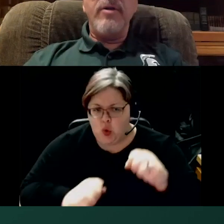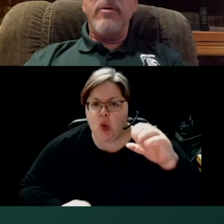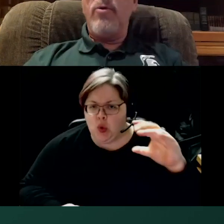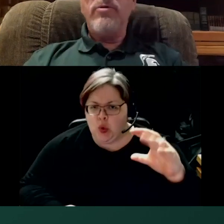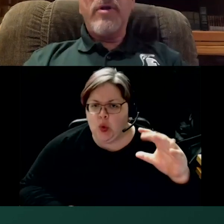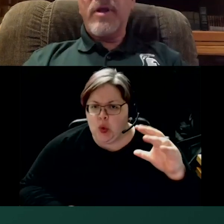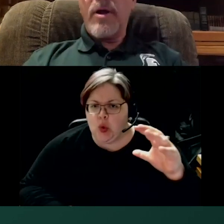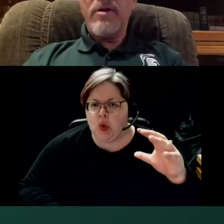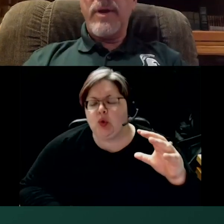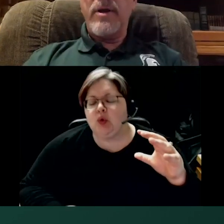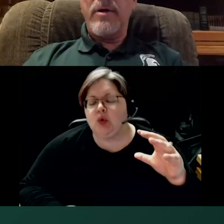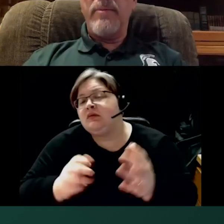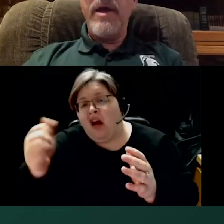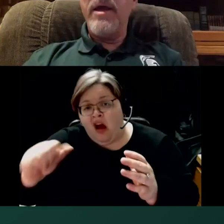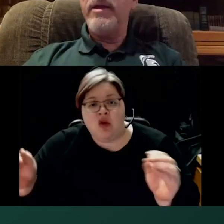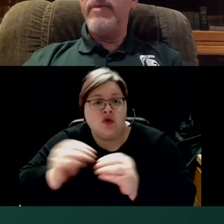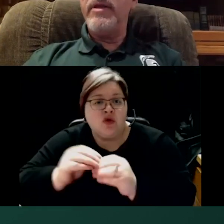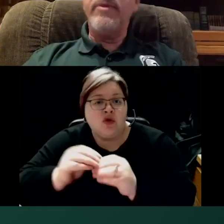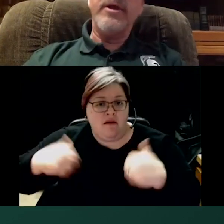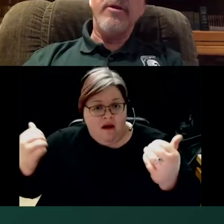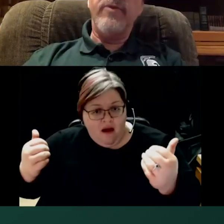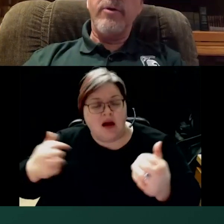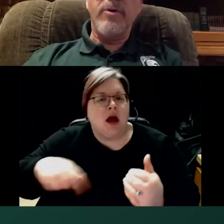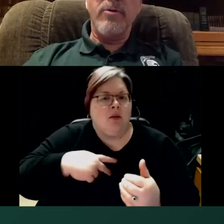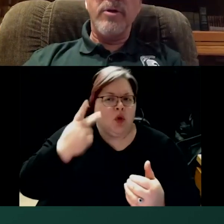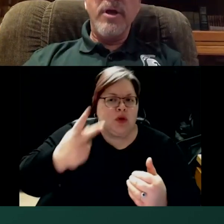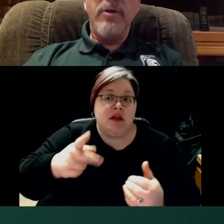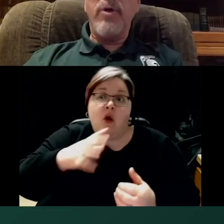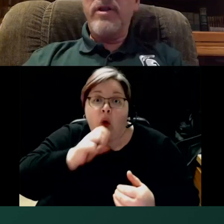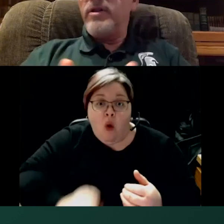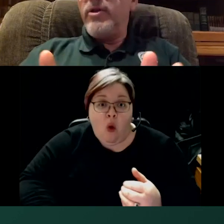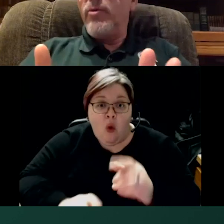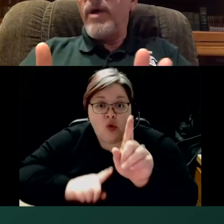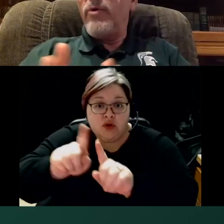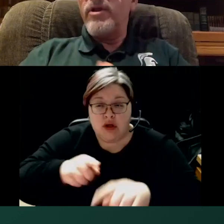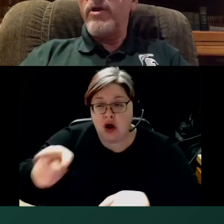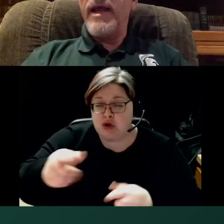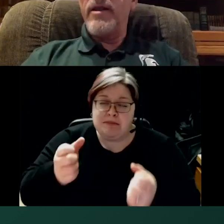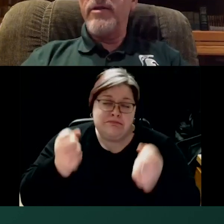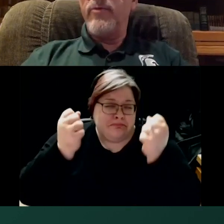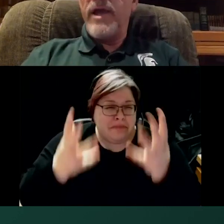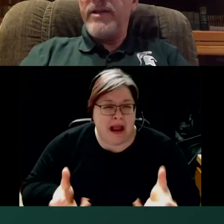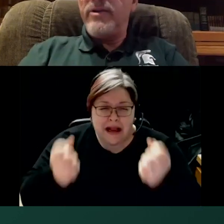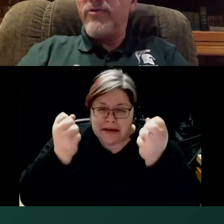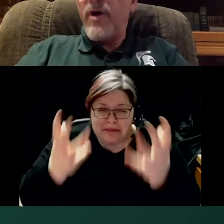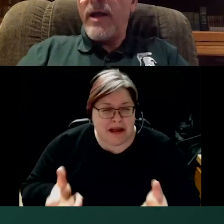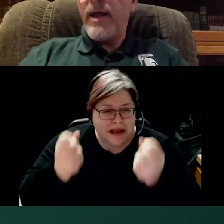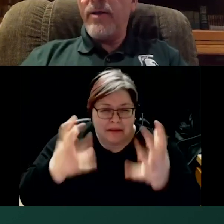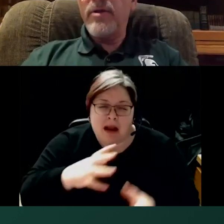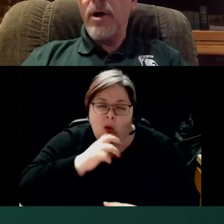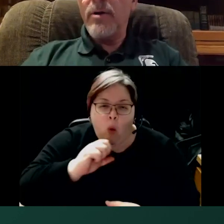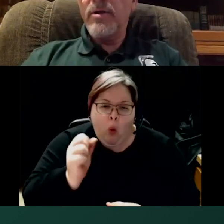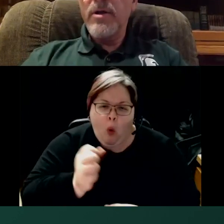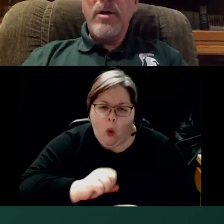see old stars that are many, many billions of years old. The nearby ones in our galaxy that we identify